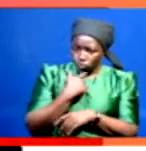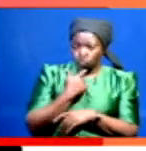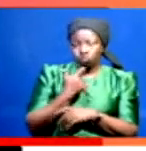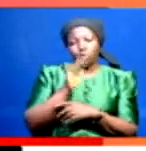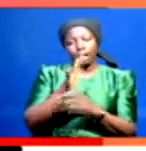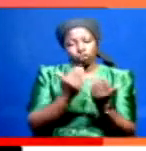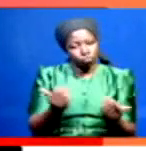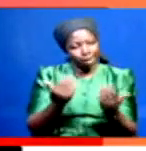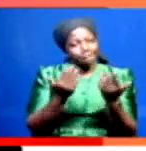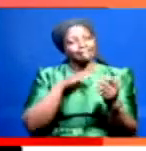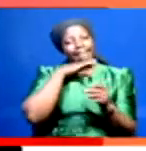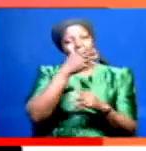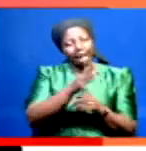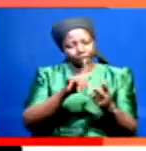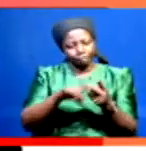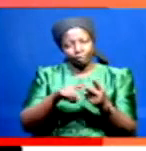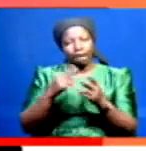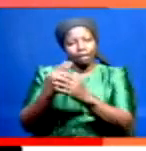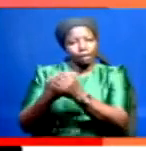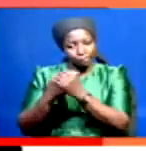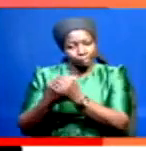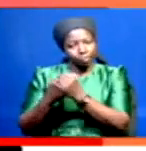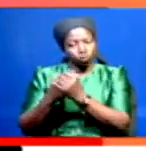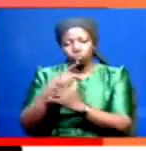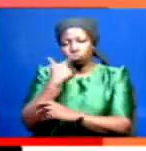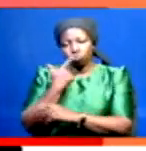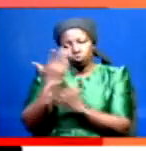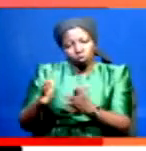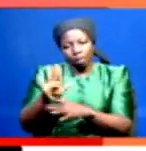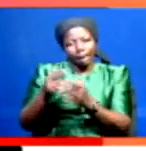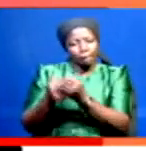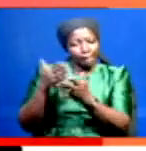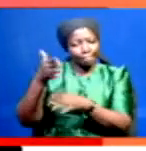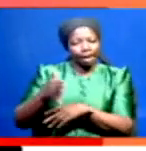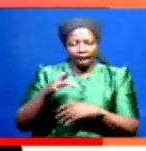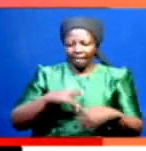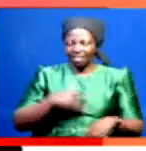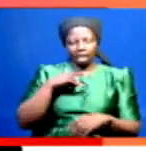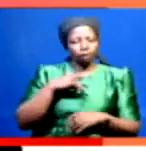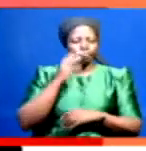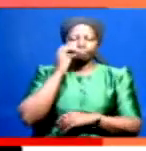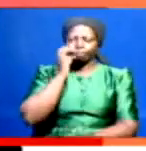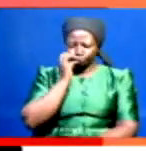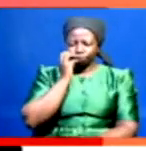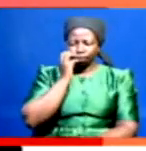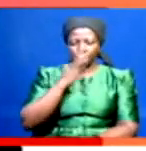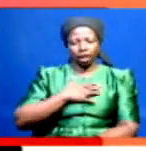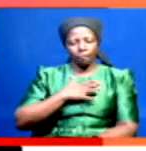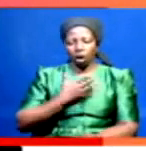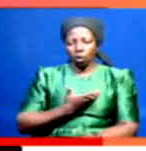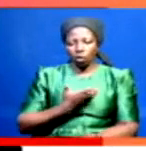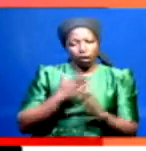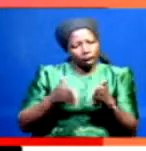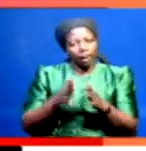lost their partners there, which I am very sad about, and in my own way continue to send my